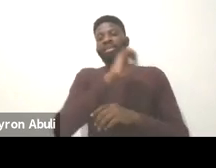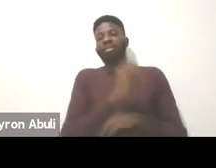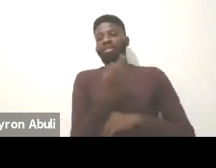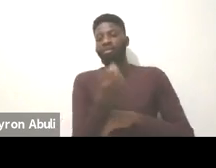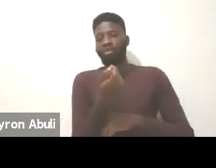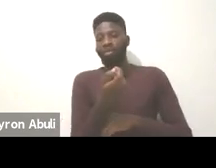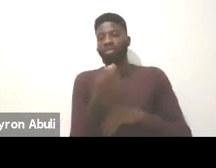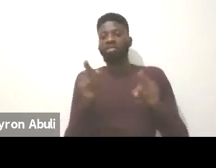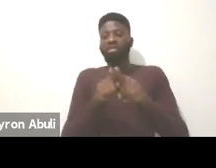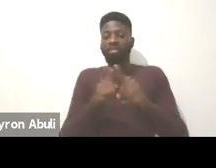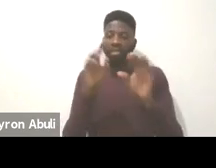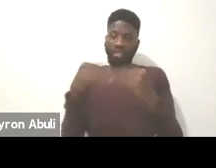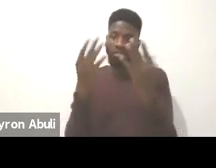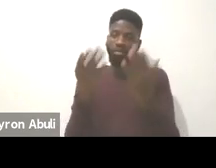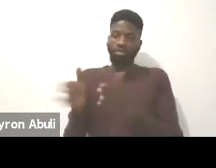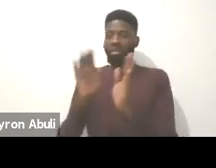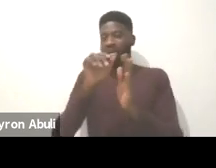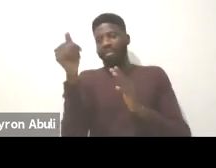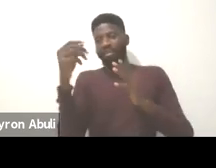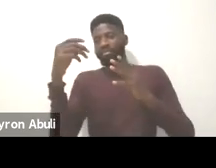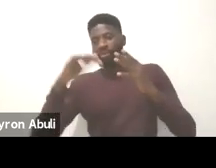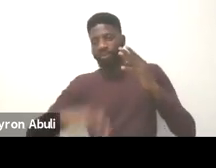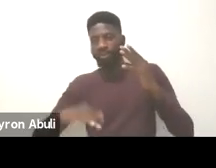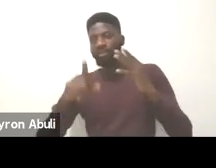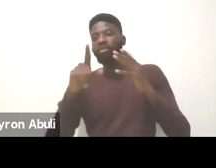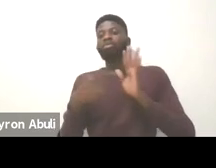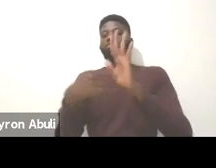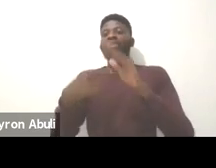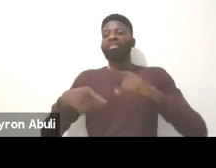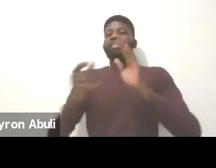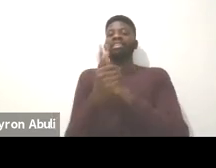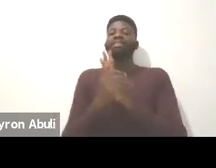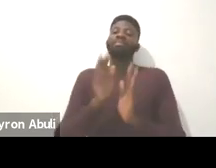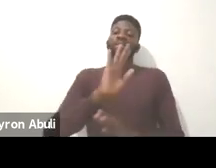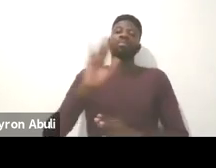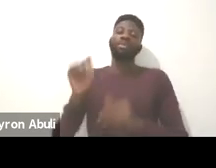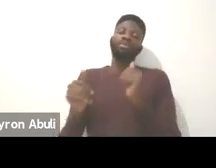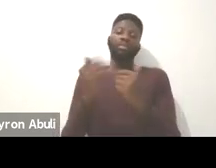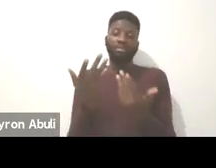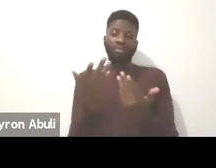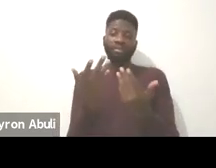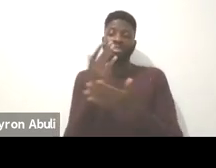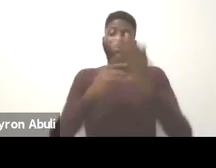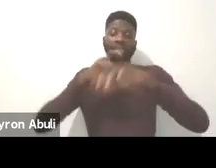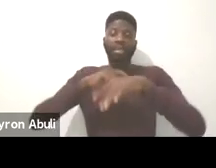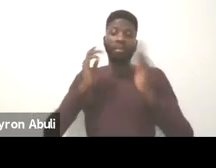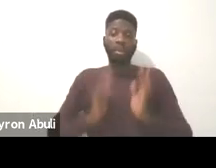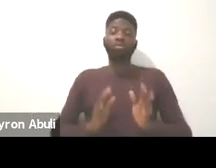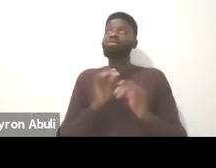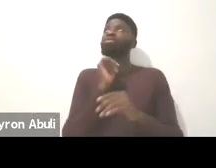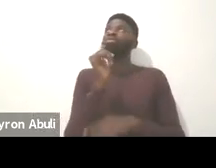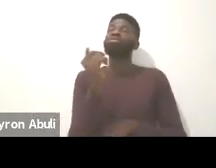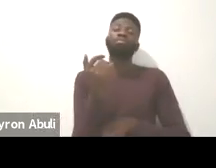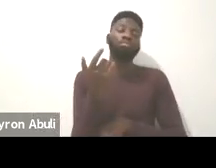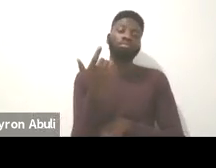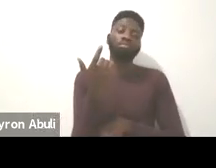to speak out the rest, to showcase your skills. That a person doesn't actually look they